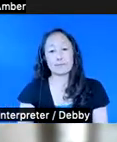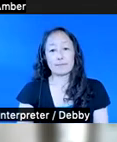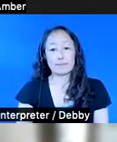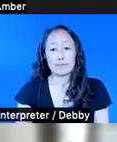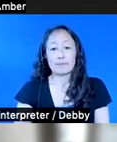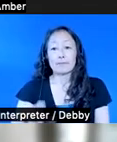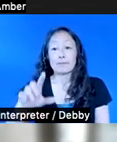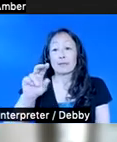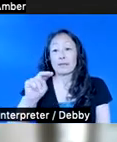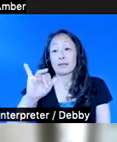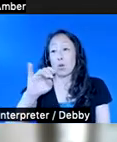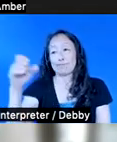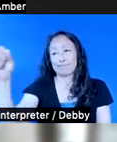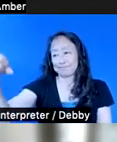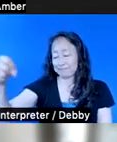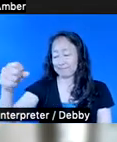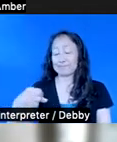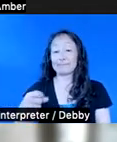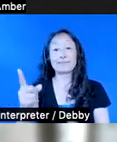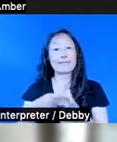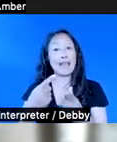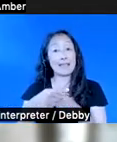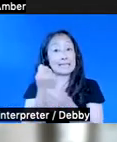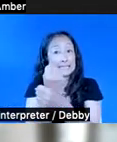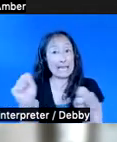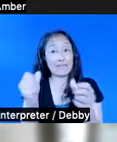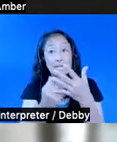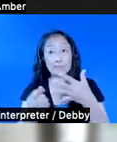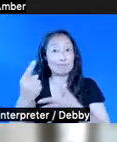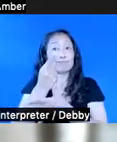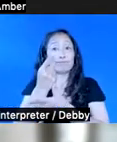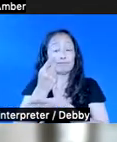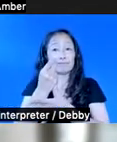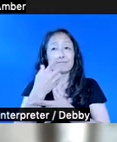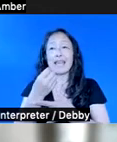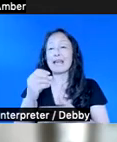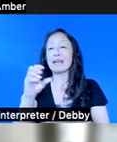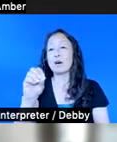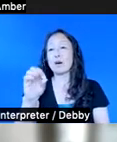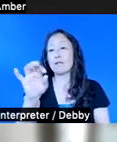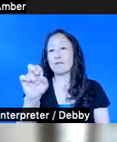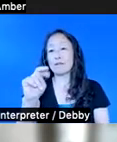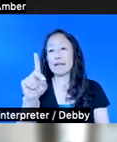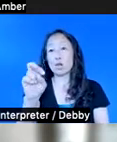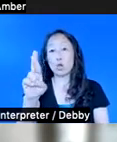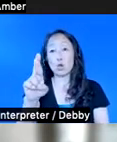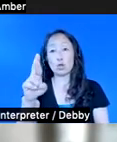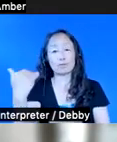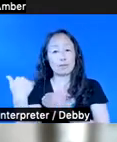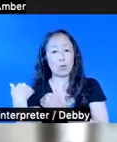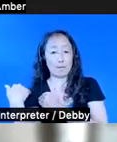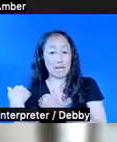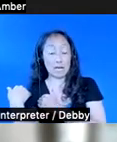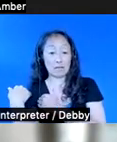And then prioritizing safety and offender accountability, right? It's about,